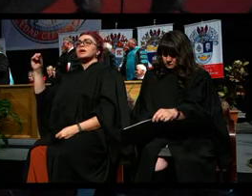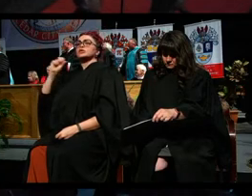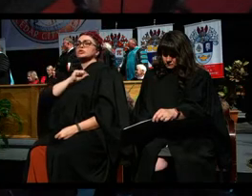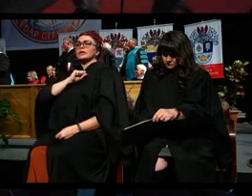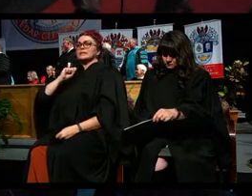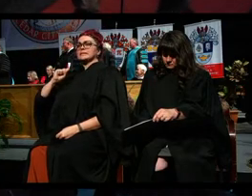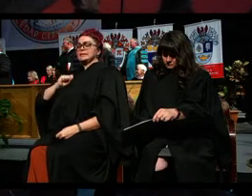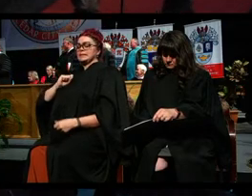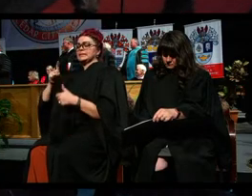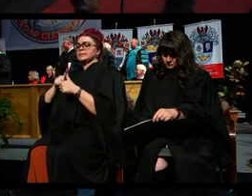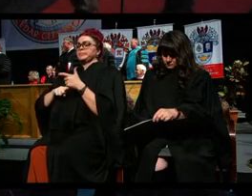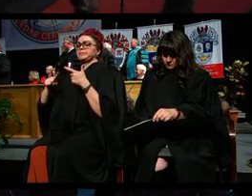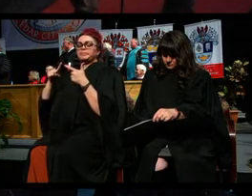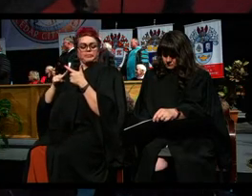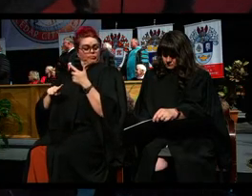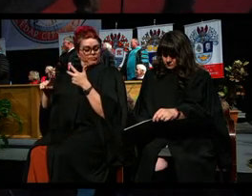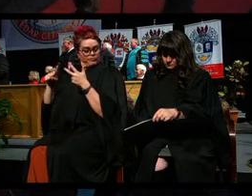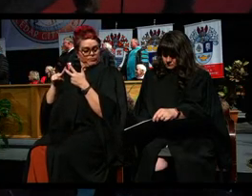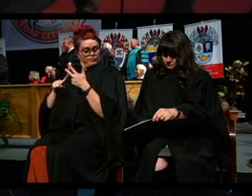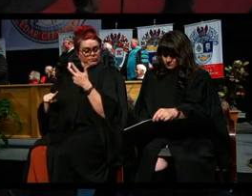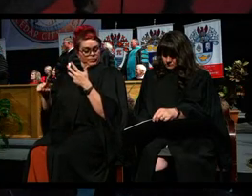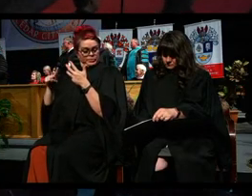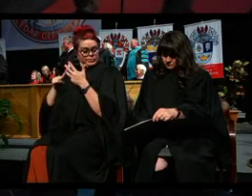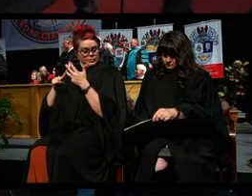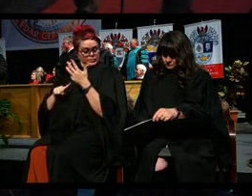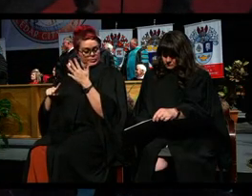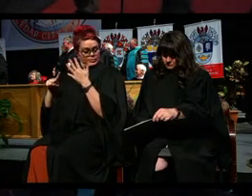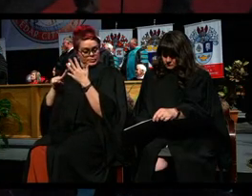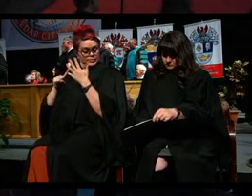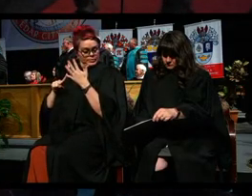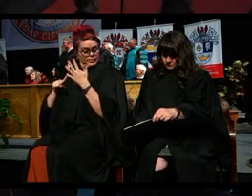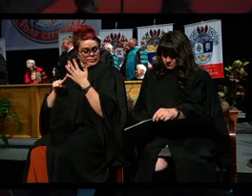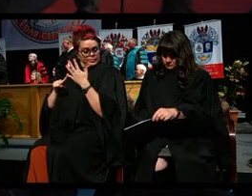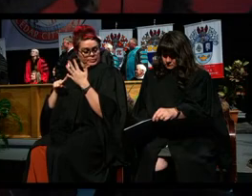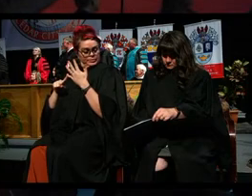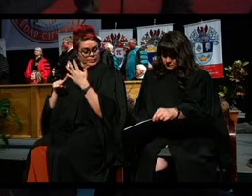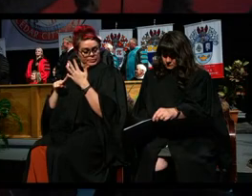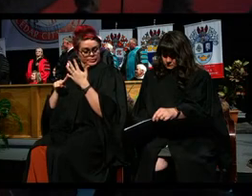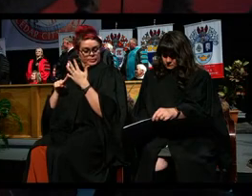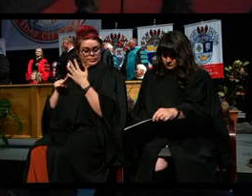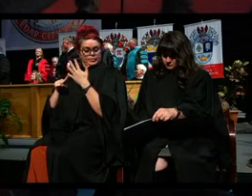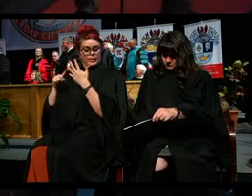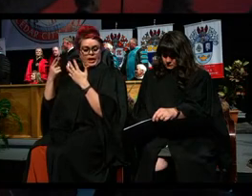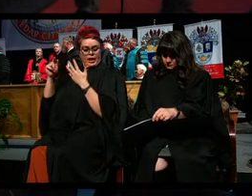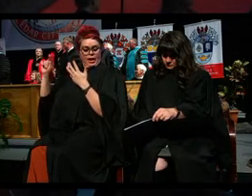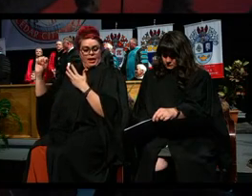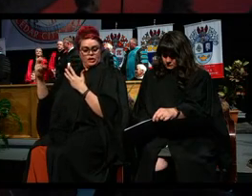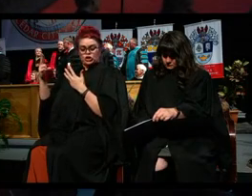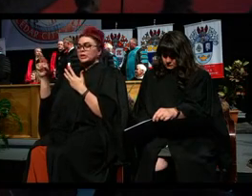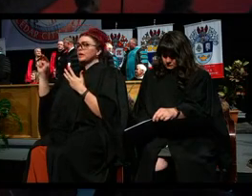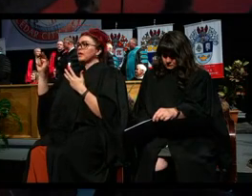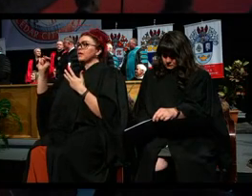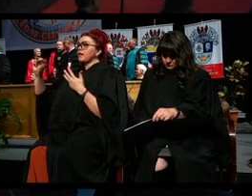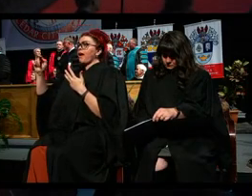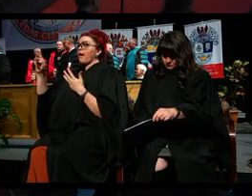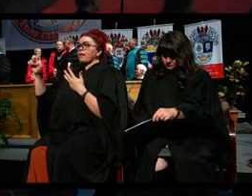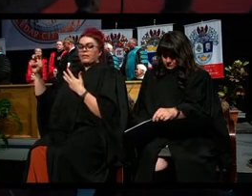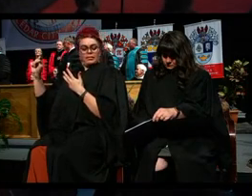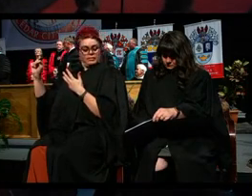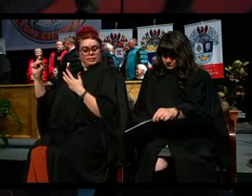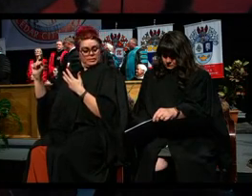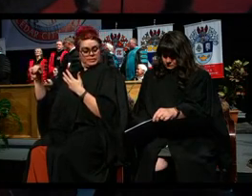Burgess, Marilee Eyre, McKay Pollmann, Katie Wankier, Lance Hatch, Sydney Nacken, and Michael